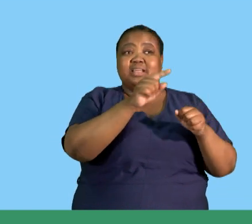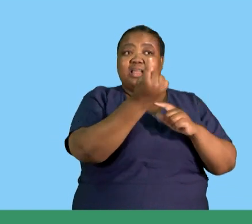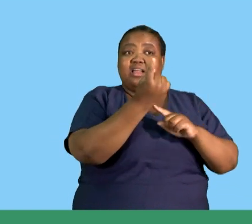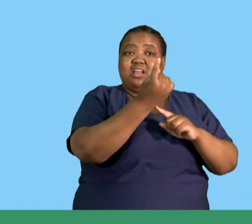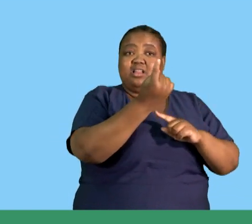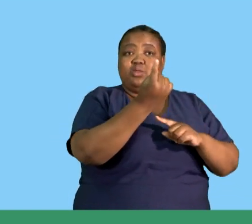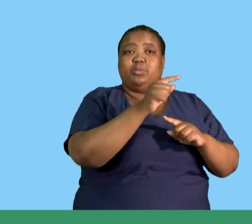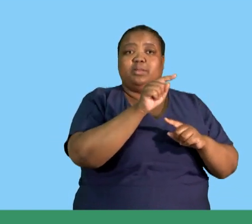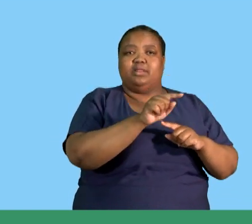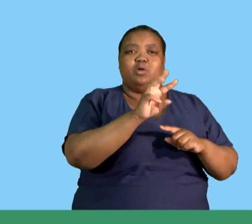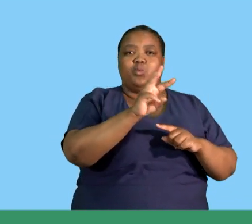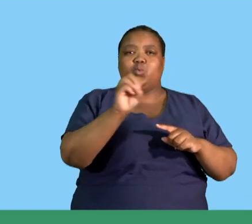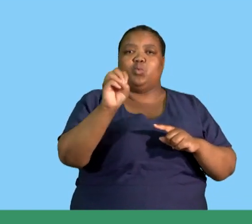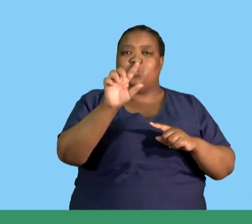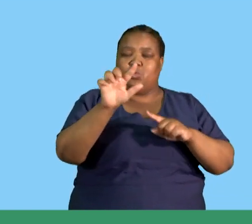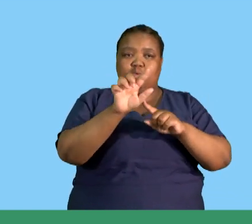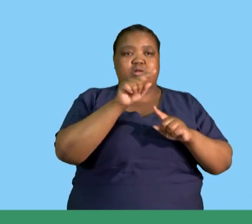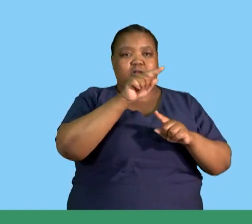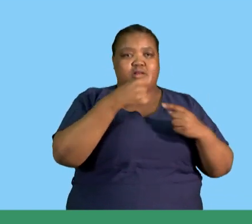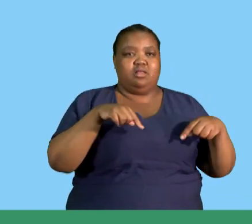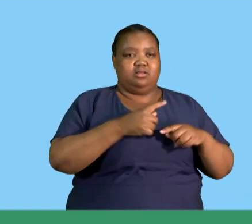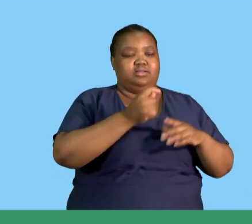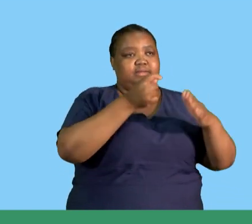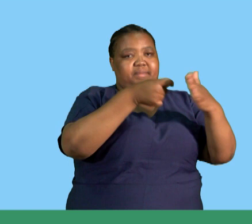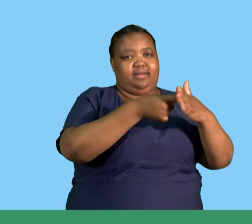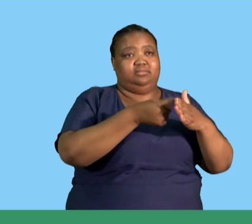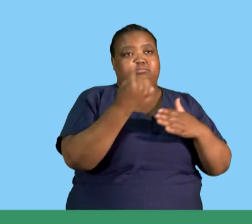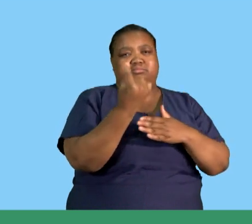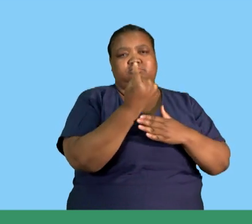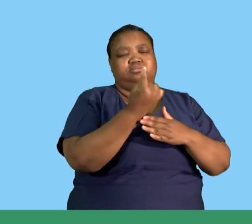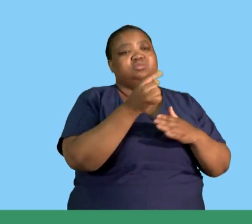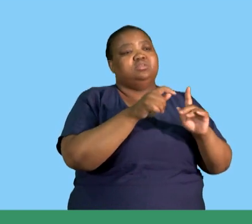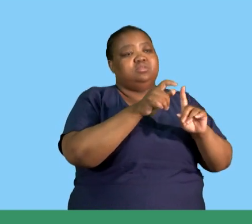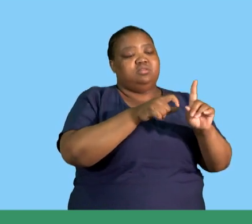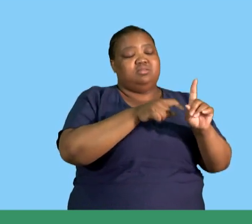our supplier, he's the only person that is supplying us with wool. So if he's the first,